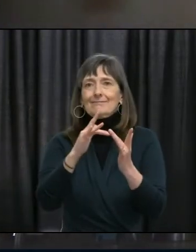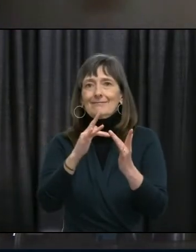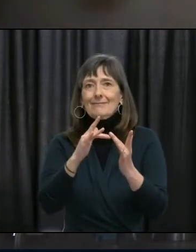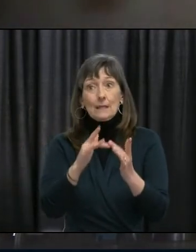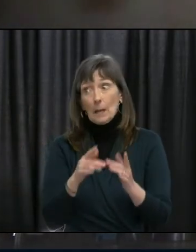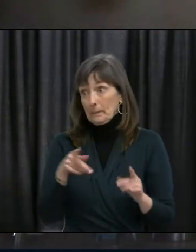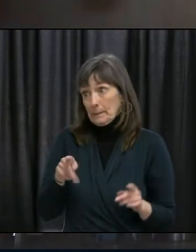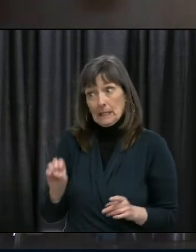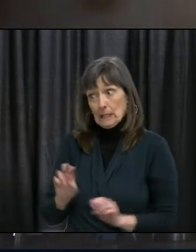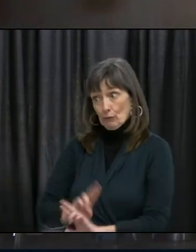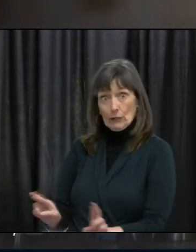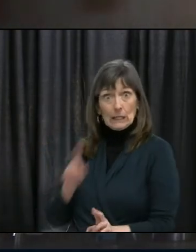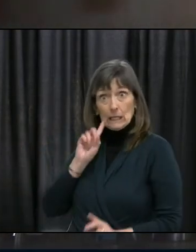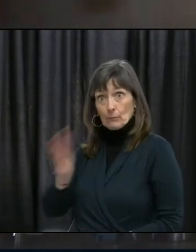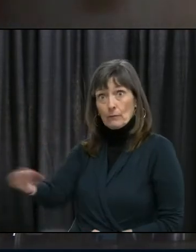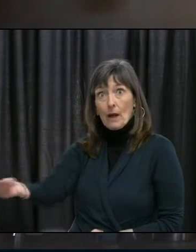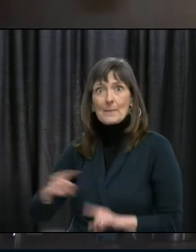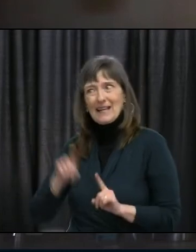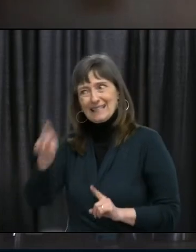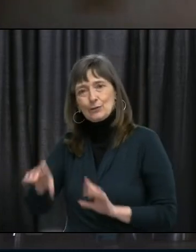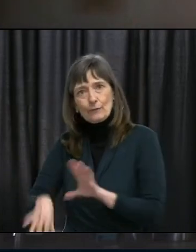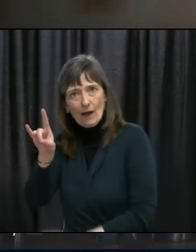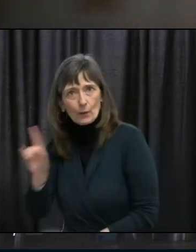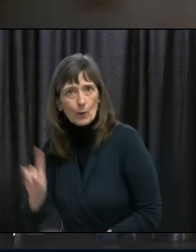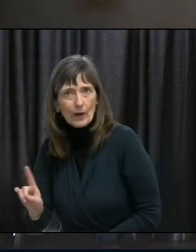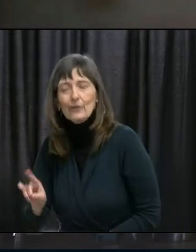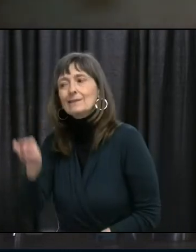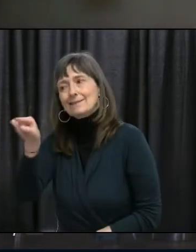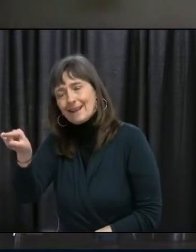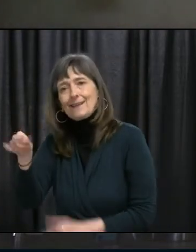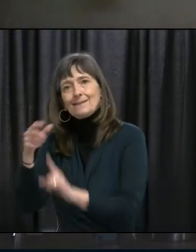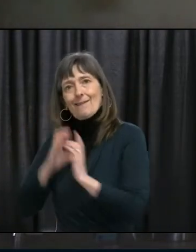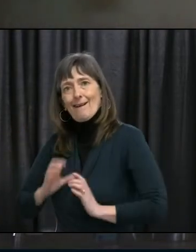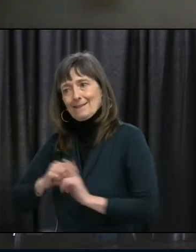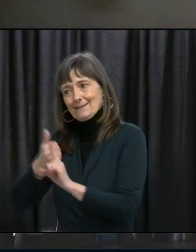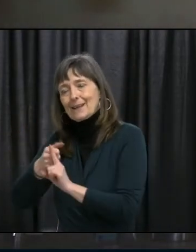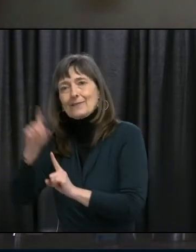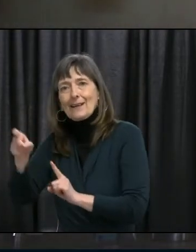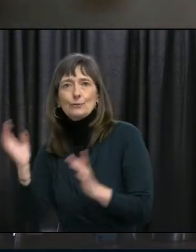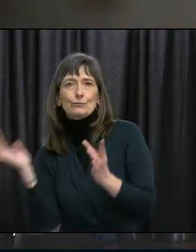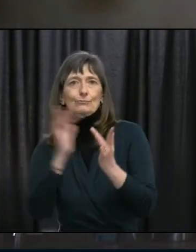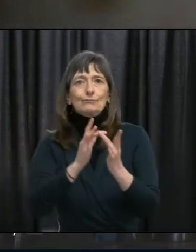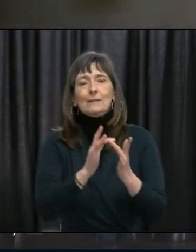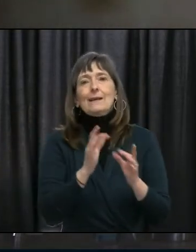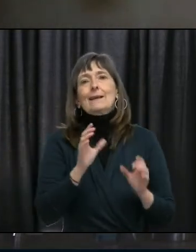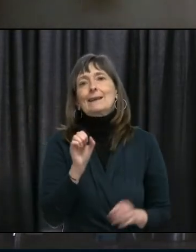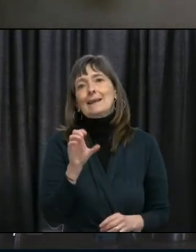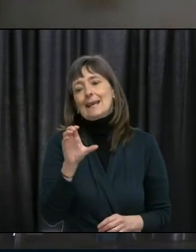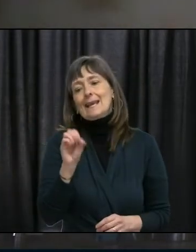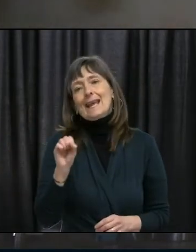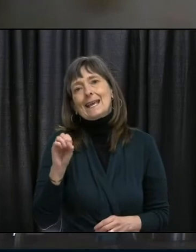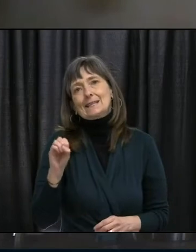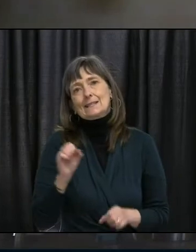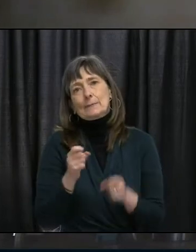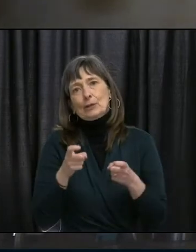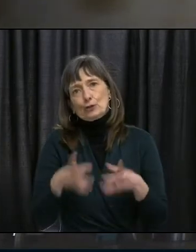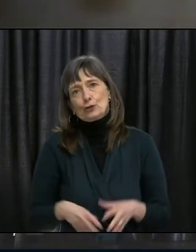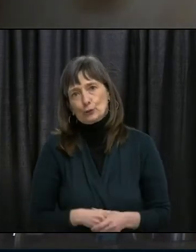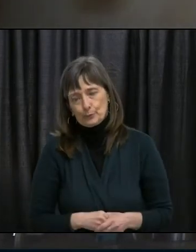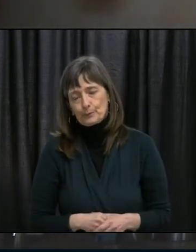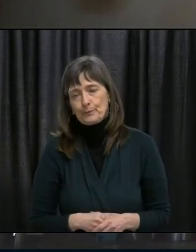PPE available, and again, we recognize it's going to be a challenge, but we are working hard through those routes to try and cut